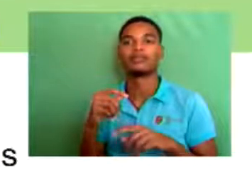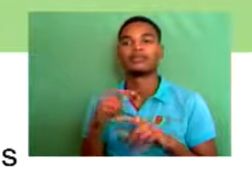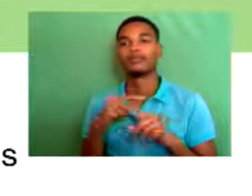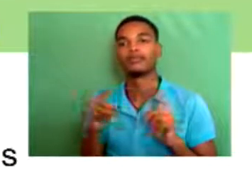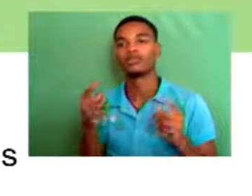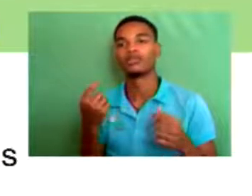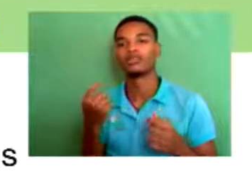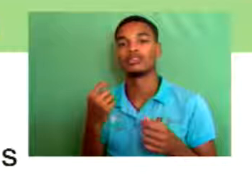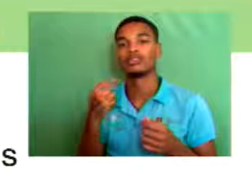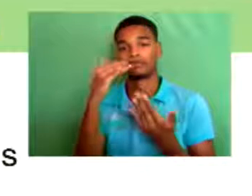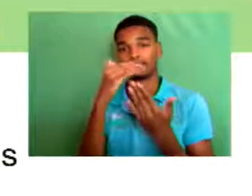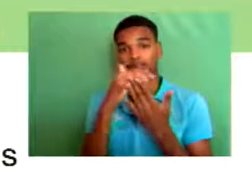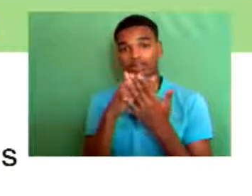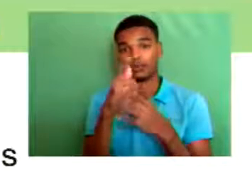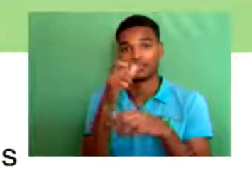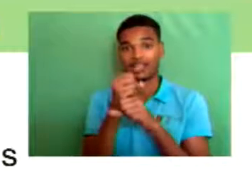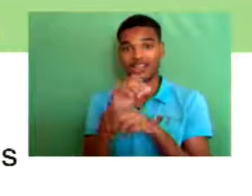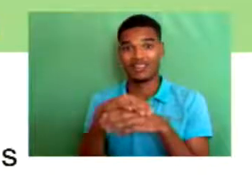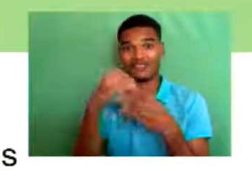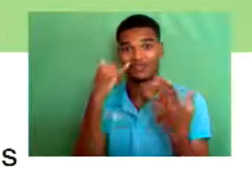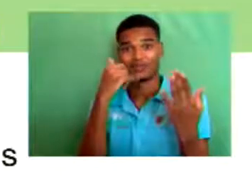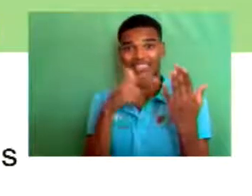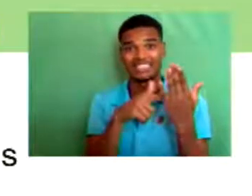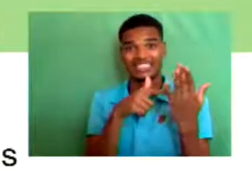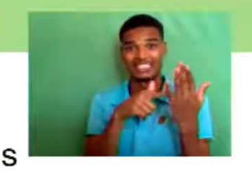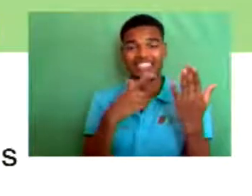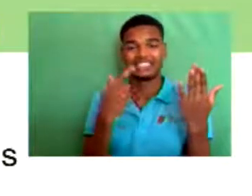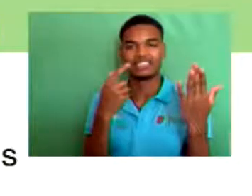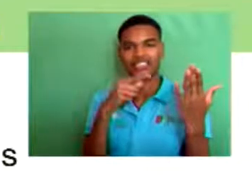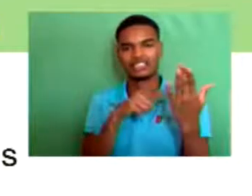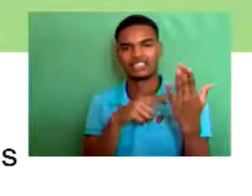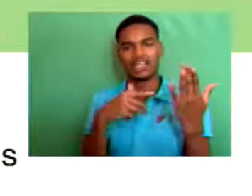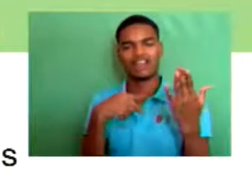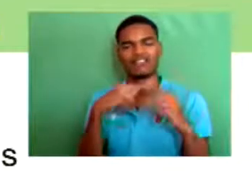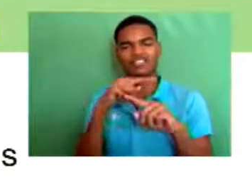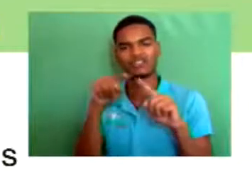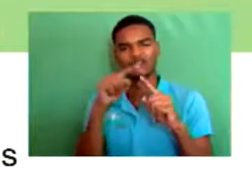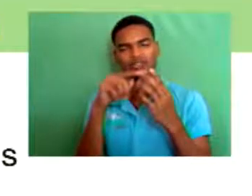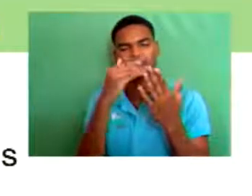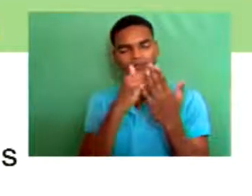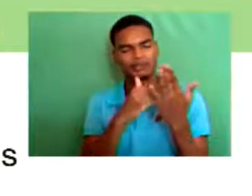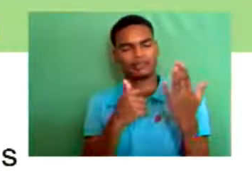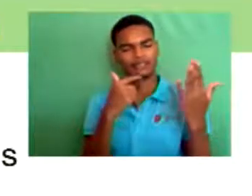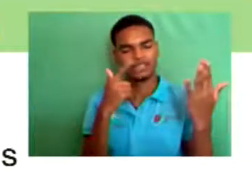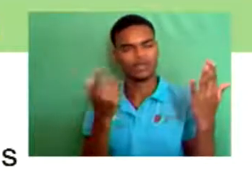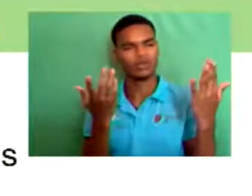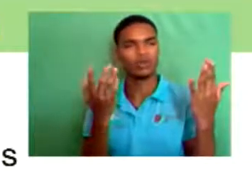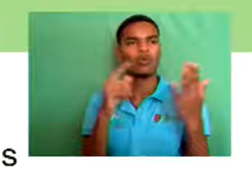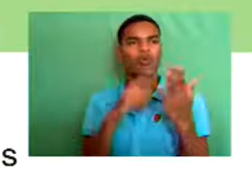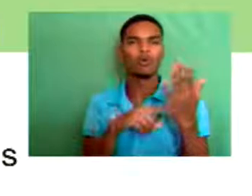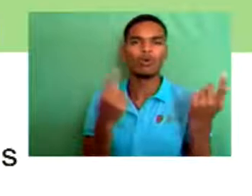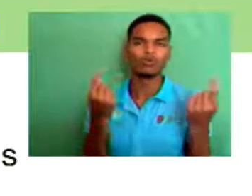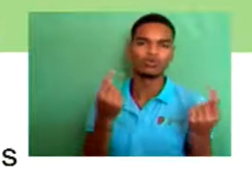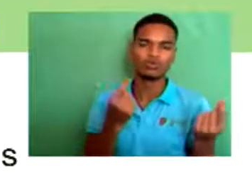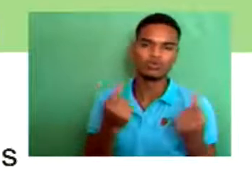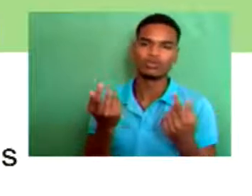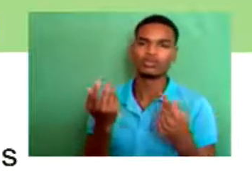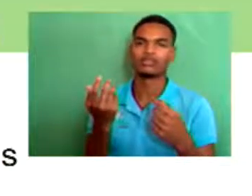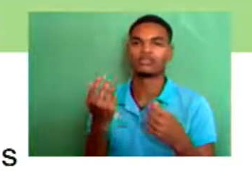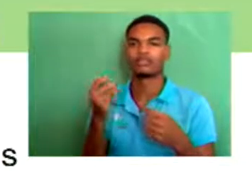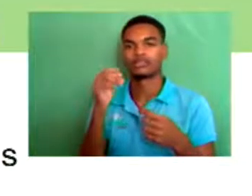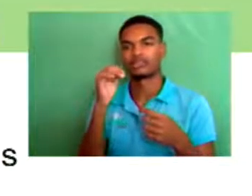on the phone. The message has certain parameters that tells the phone into your receiver application. The receiver